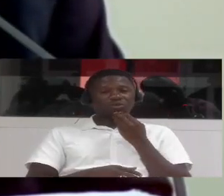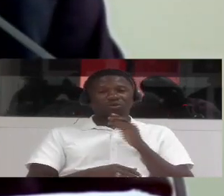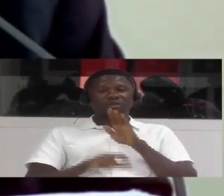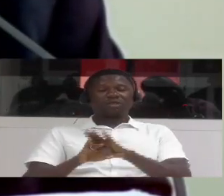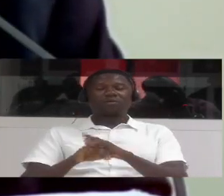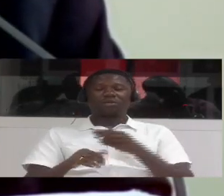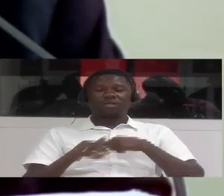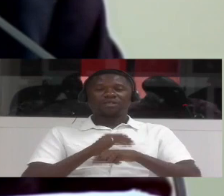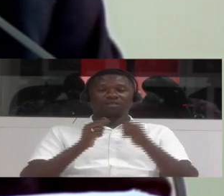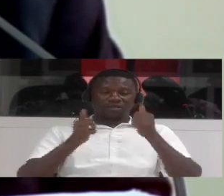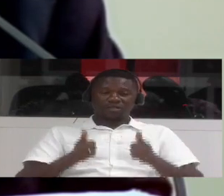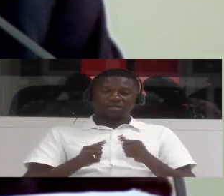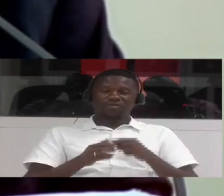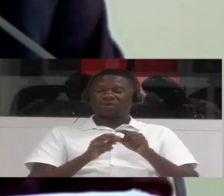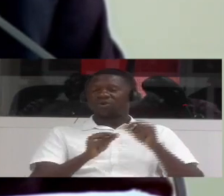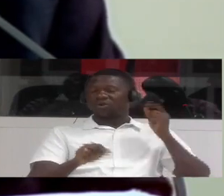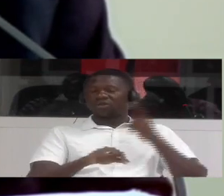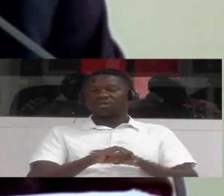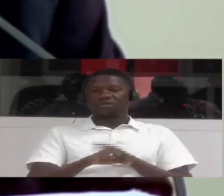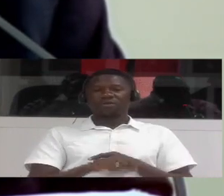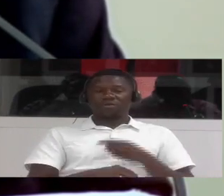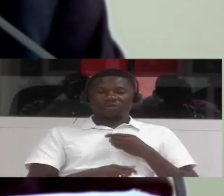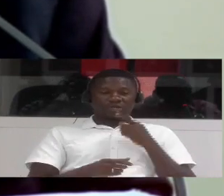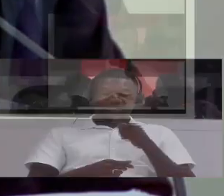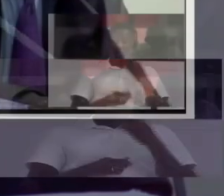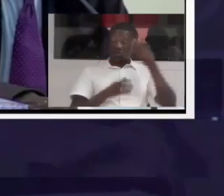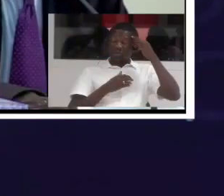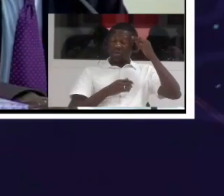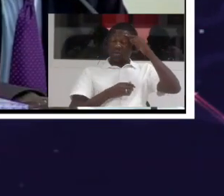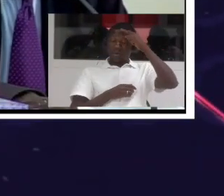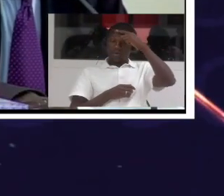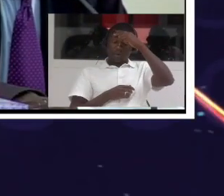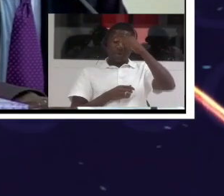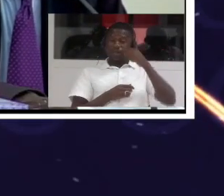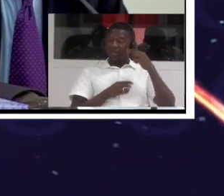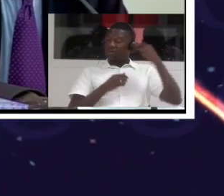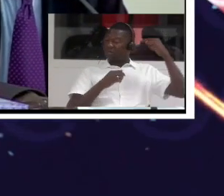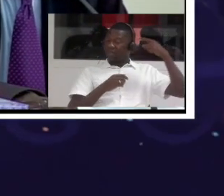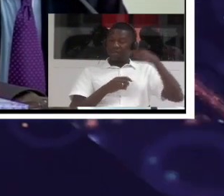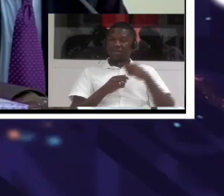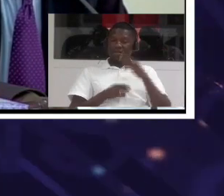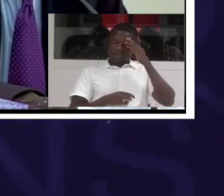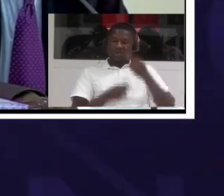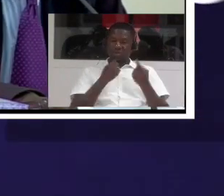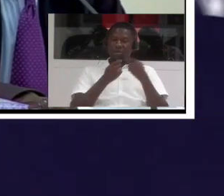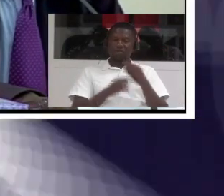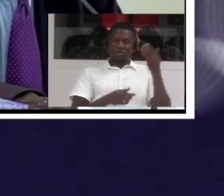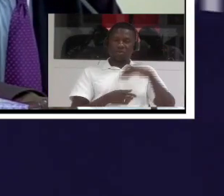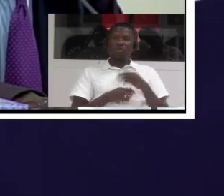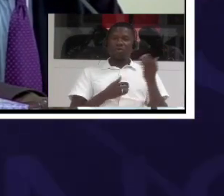time, and the things that you had to go through, extraordinary memory you have about that. Thank you again so much for